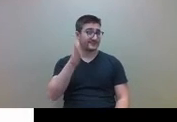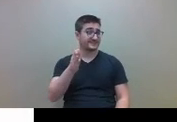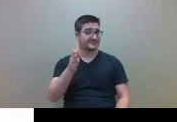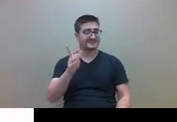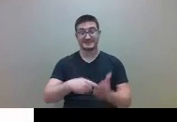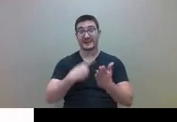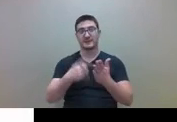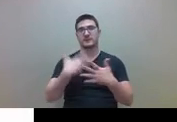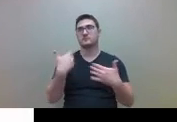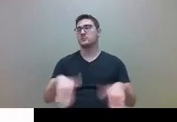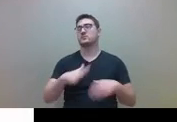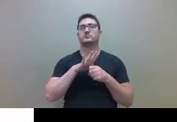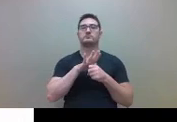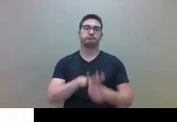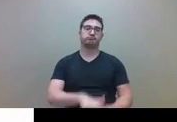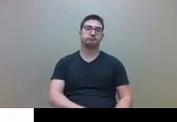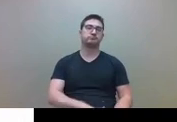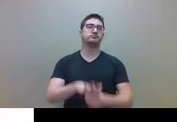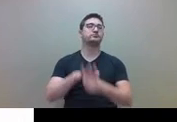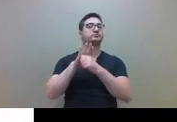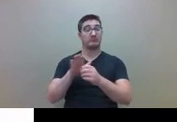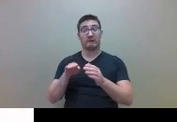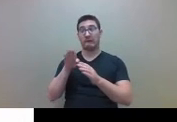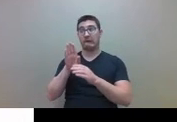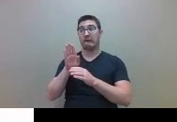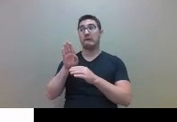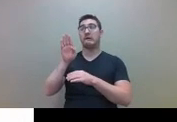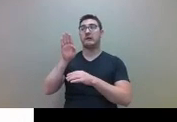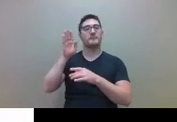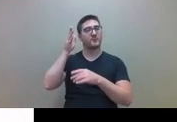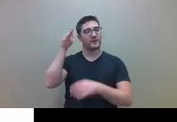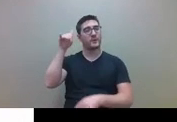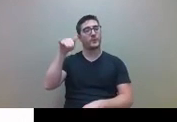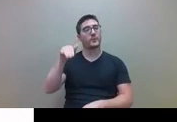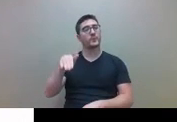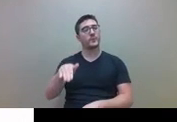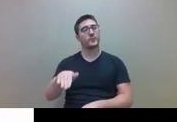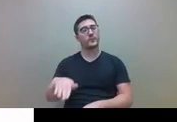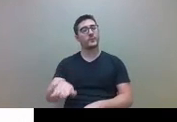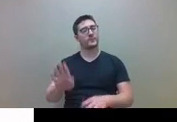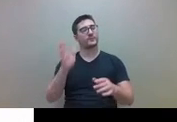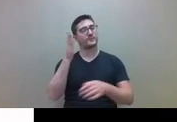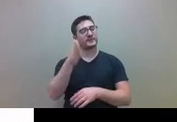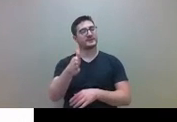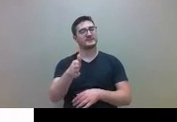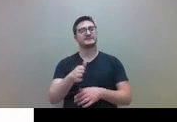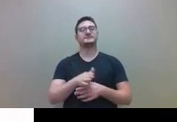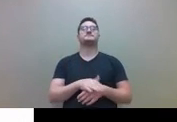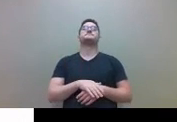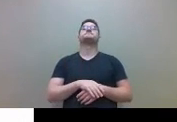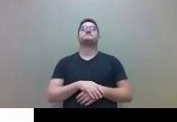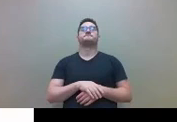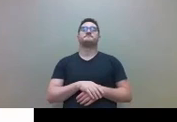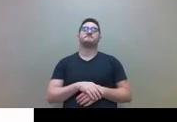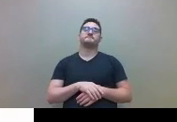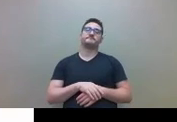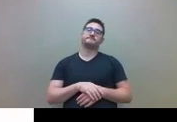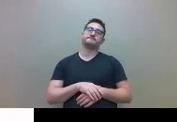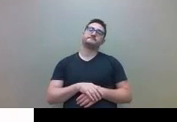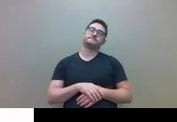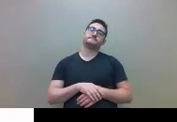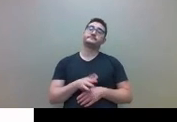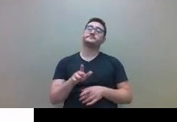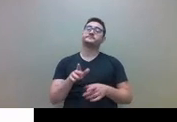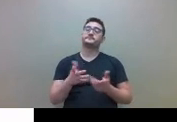will come down. But it does take a little bit of effort, and making sure, again, that you're surrounding yourself with people